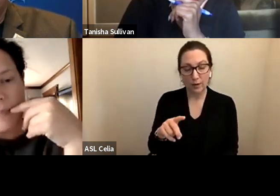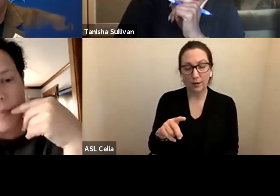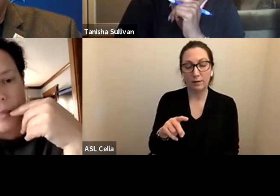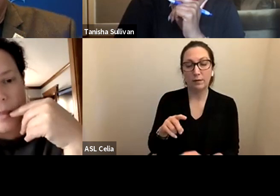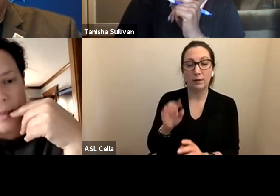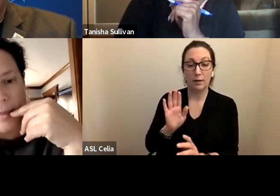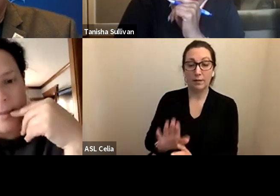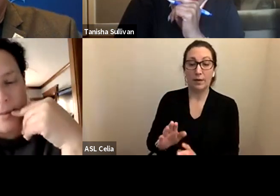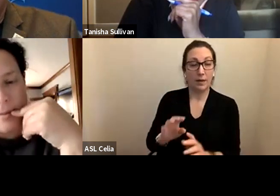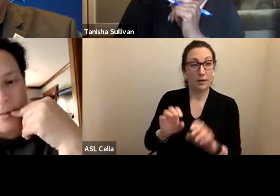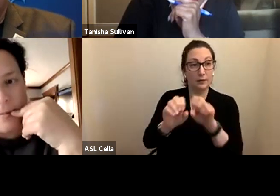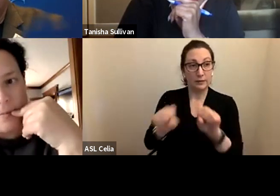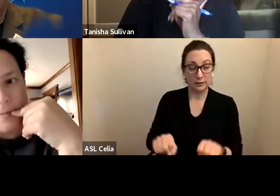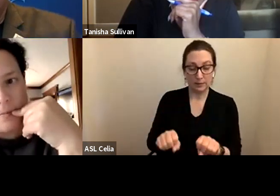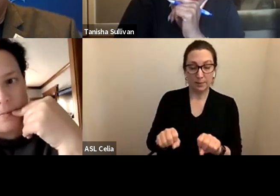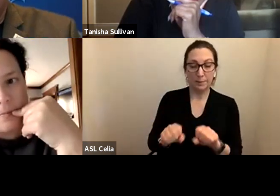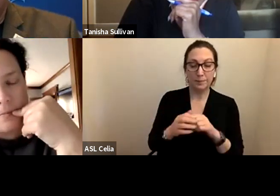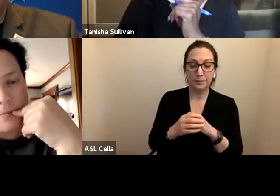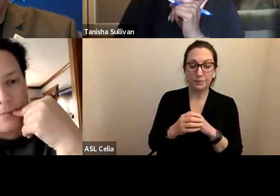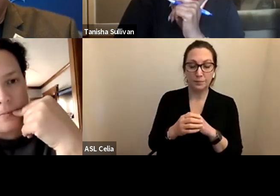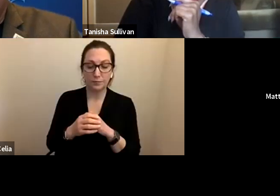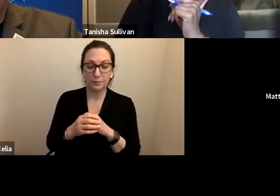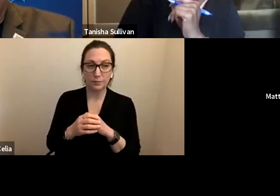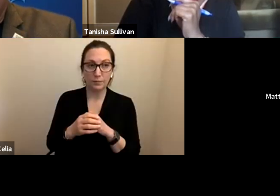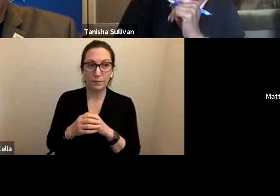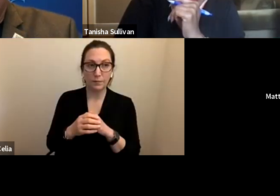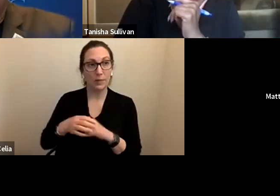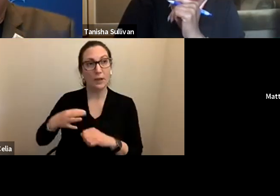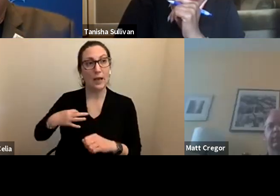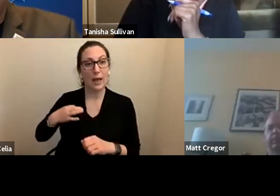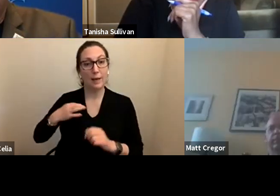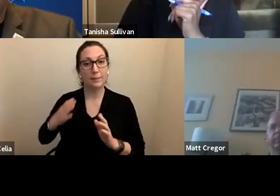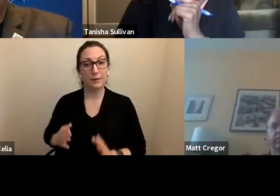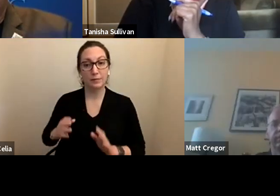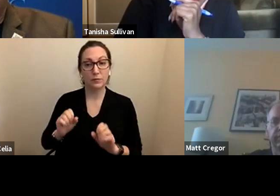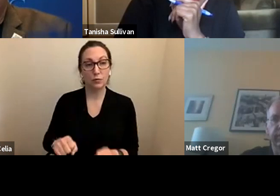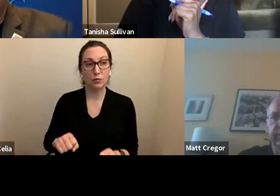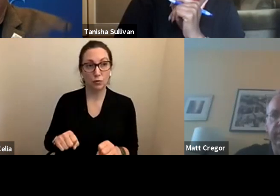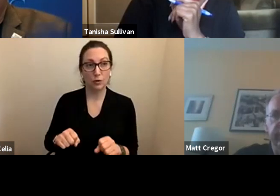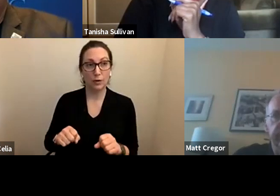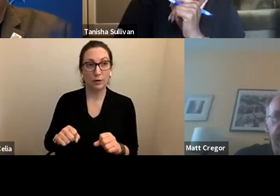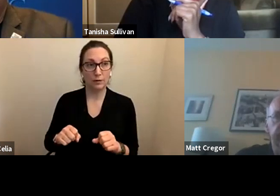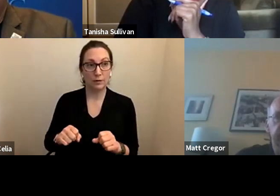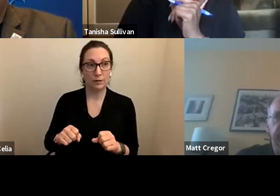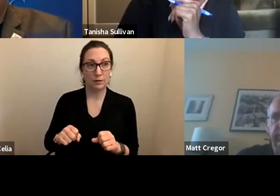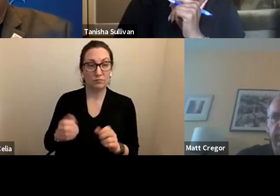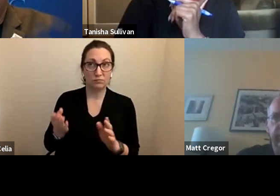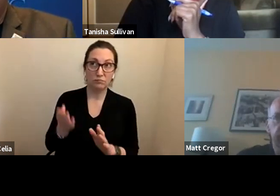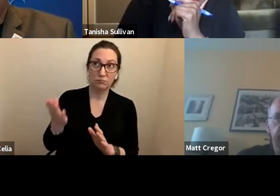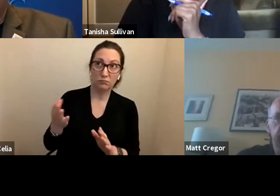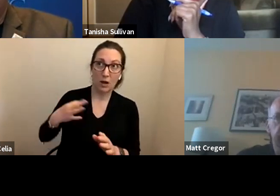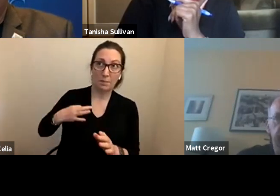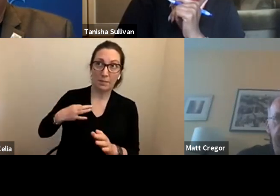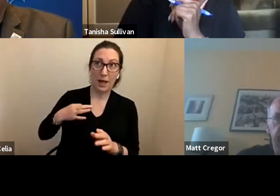were able to apply as their own person, but